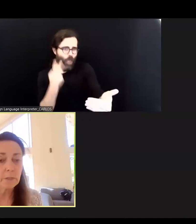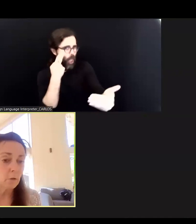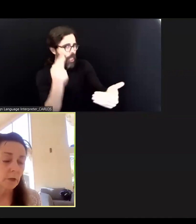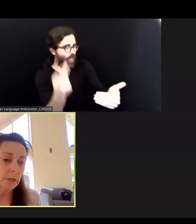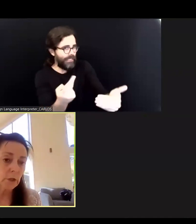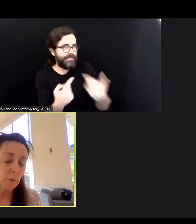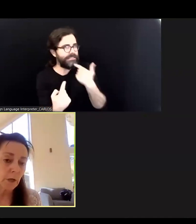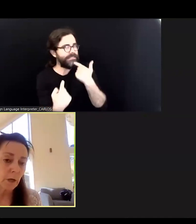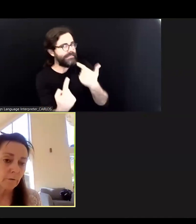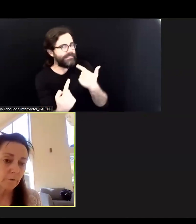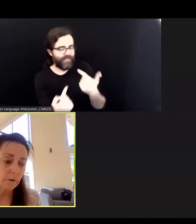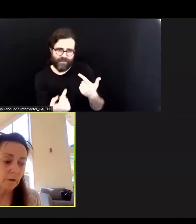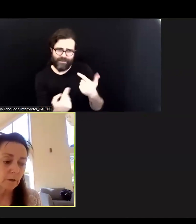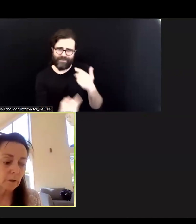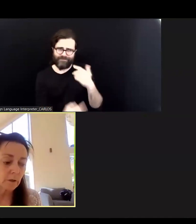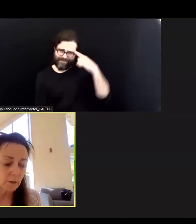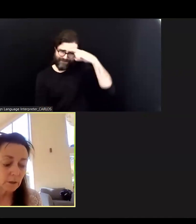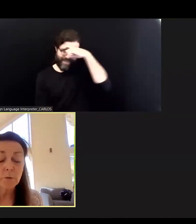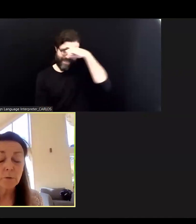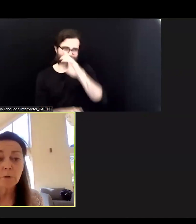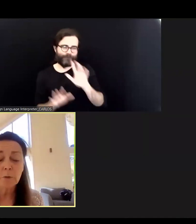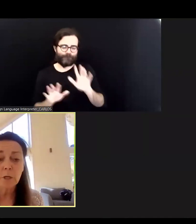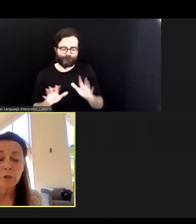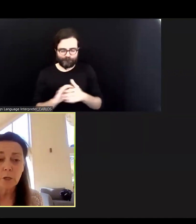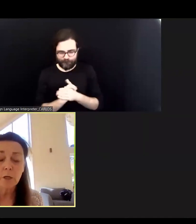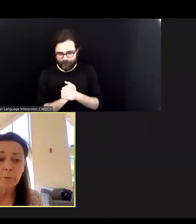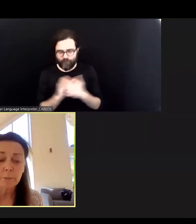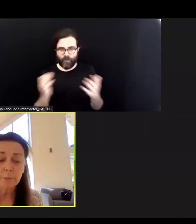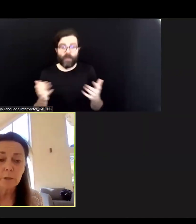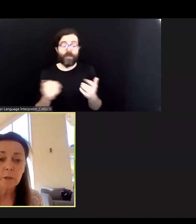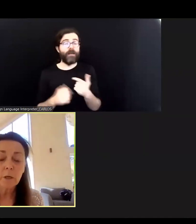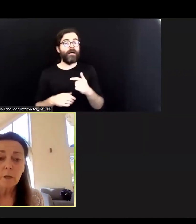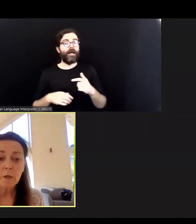it is at least you have a